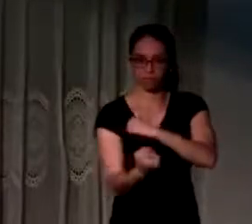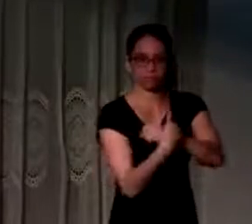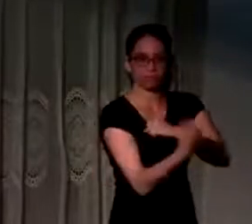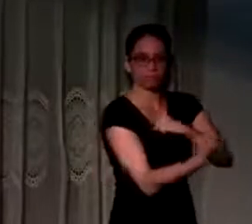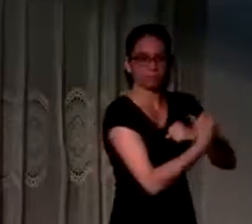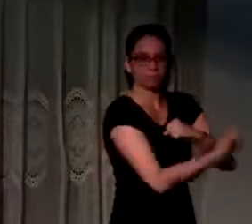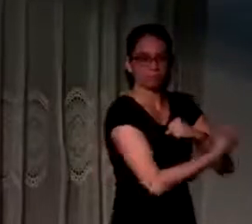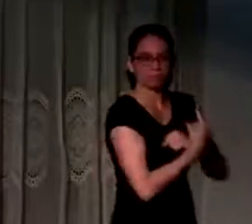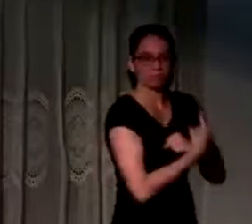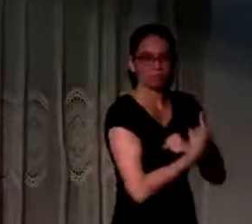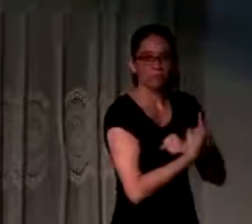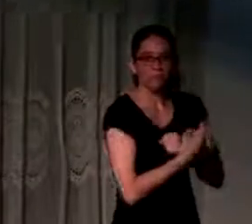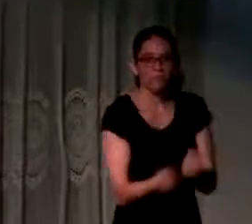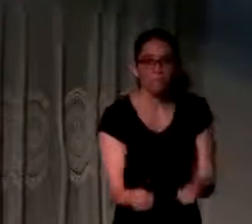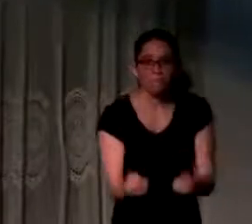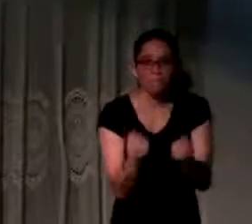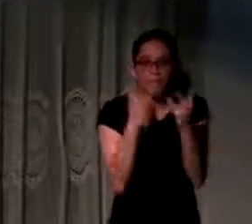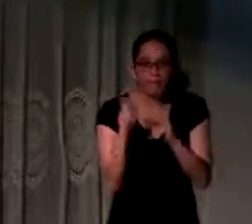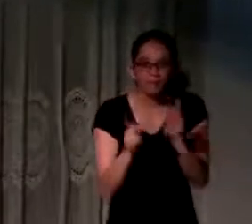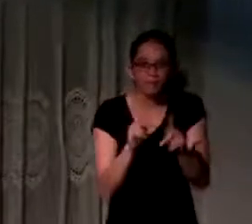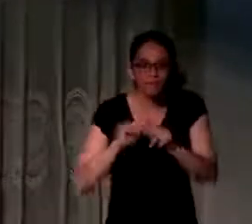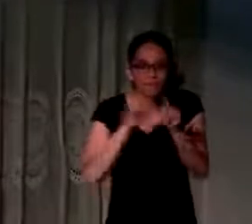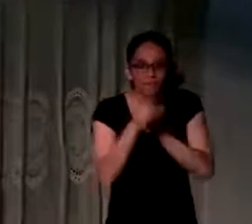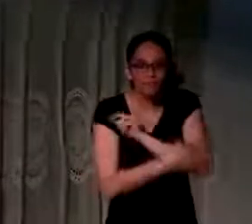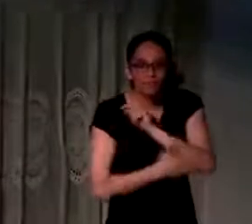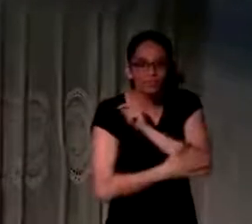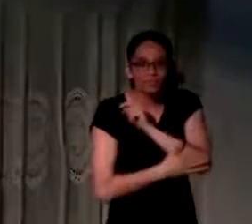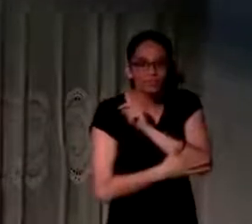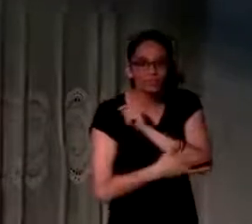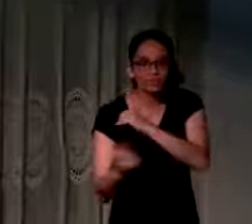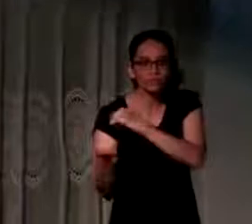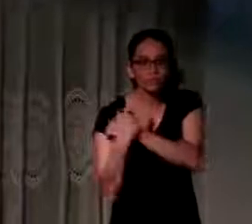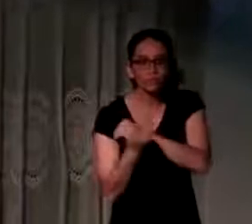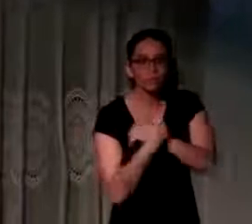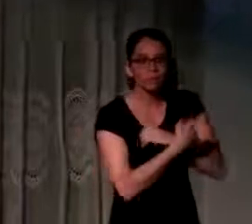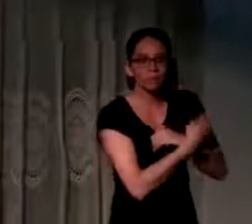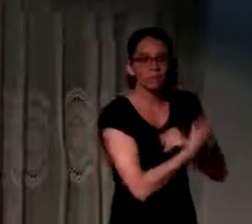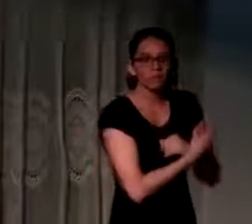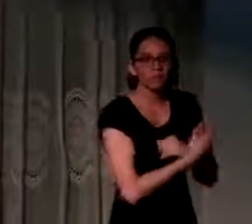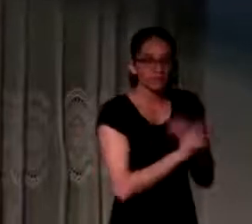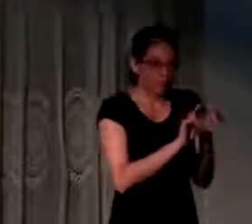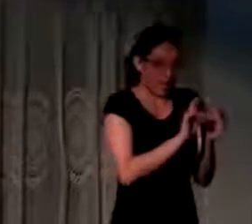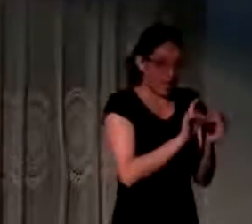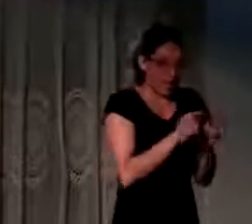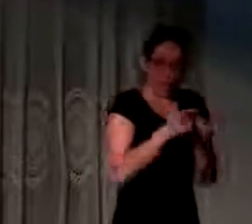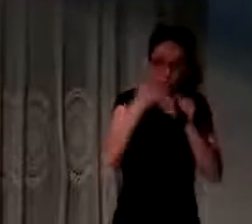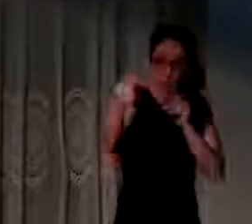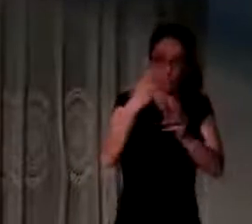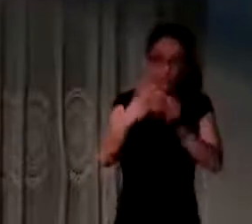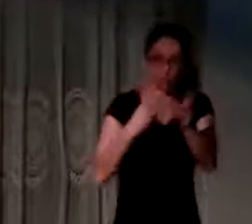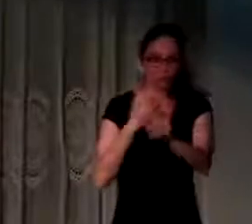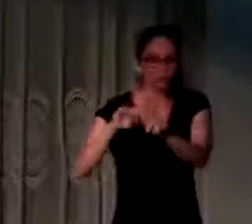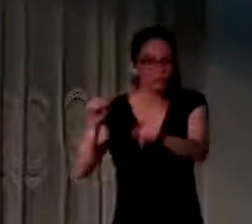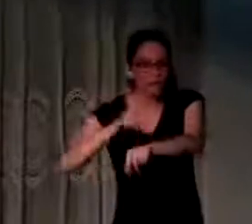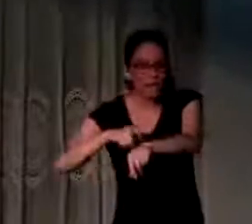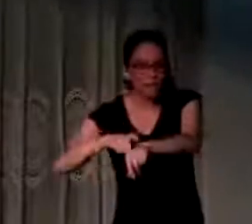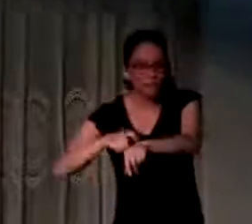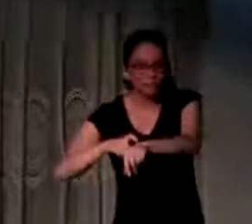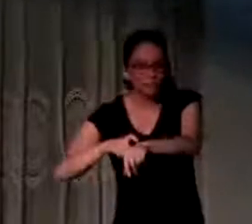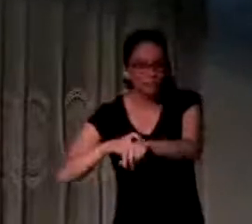day for 24 hours. As friends from nation after nation sent